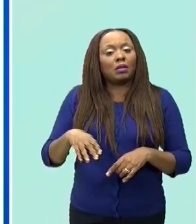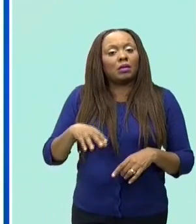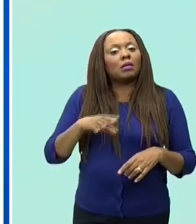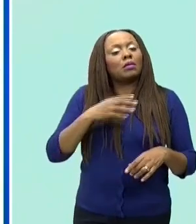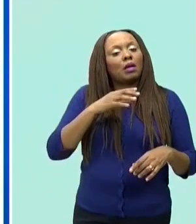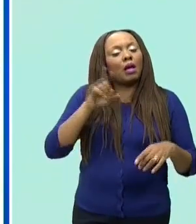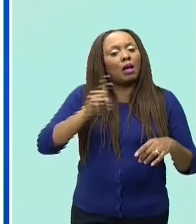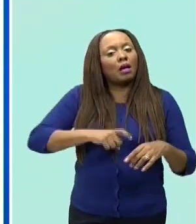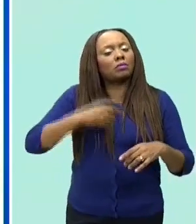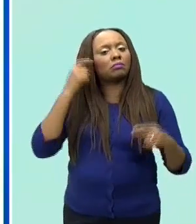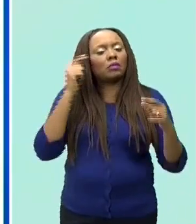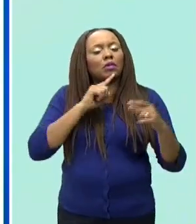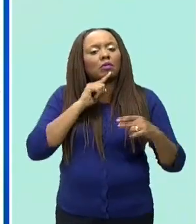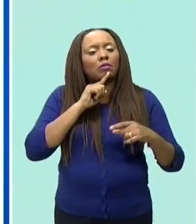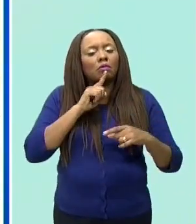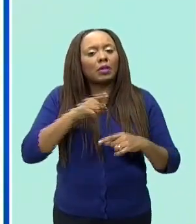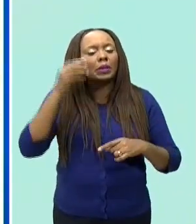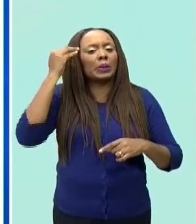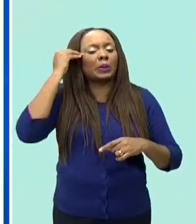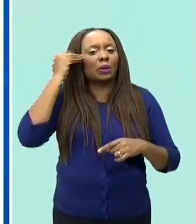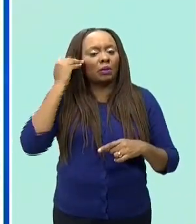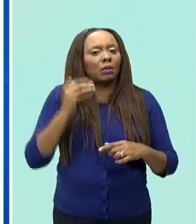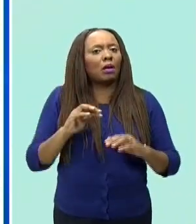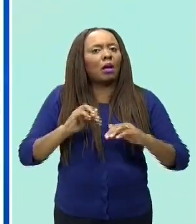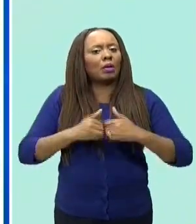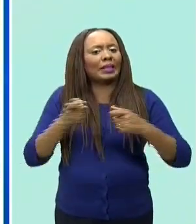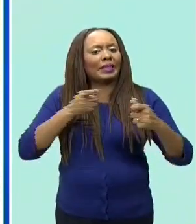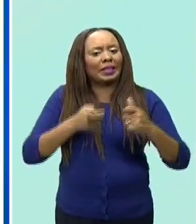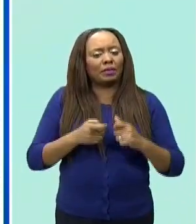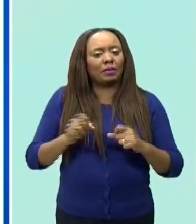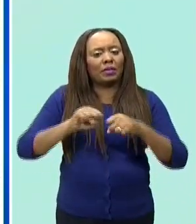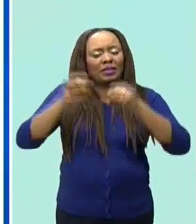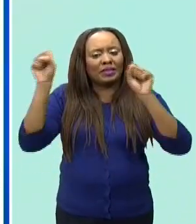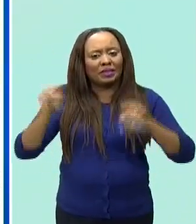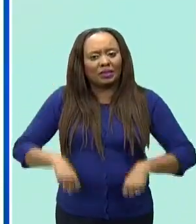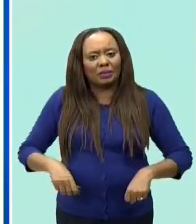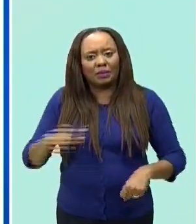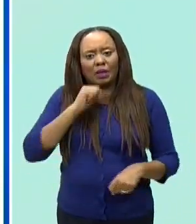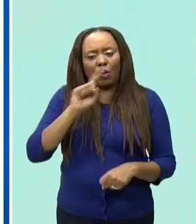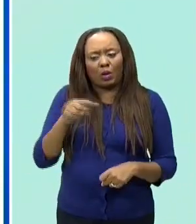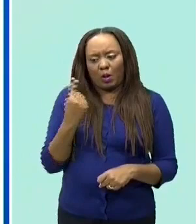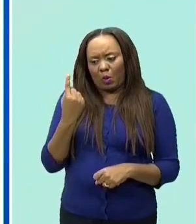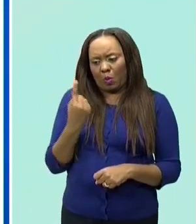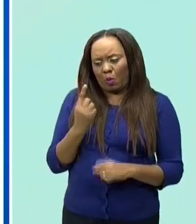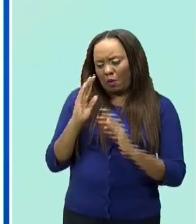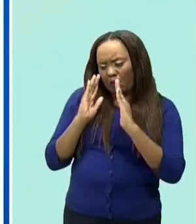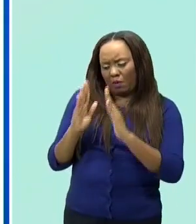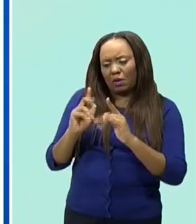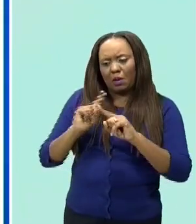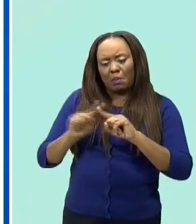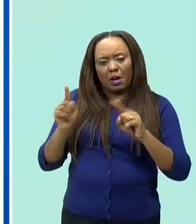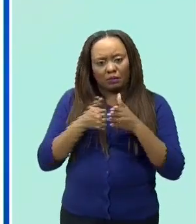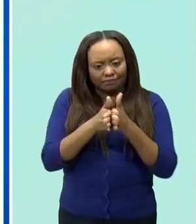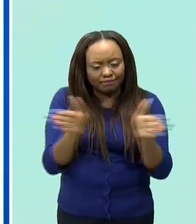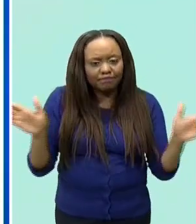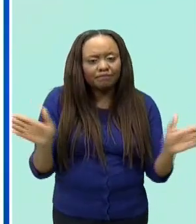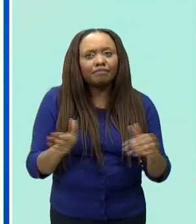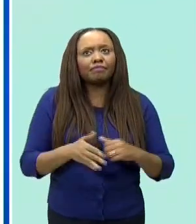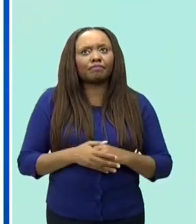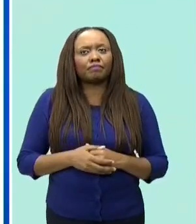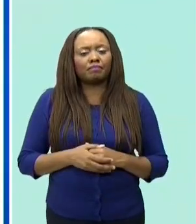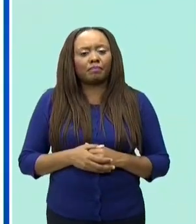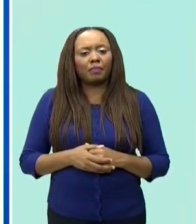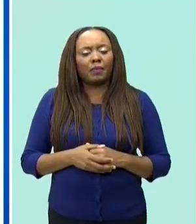she says, a concerted effort is needed to address the system overall. Yes, we thank the